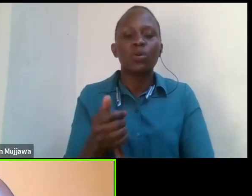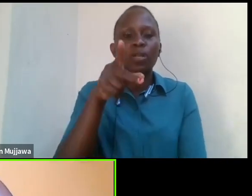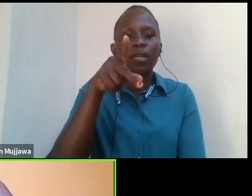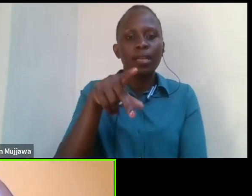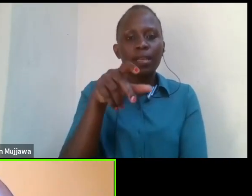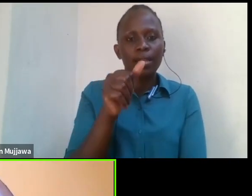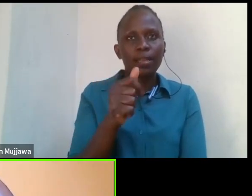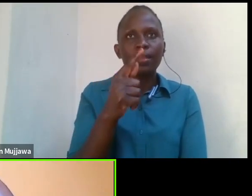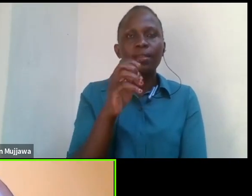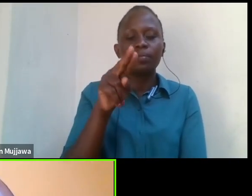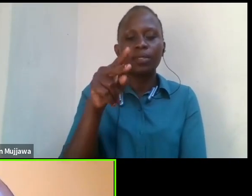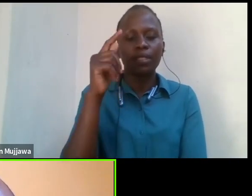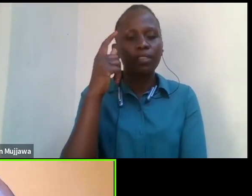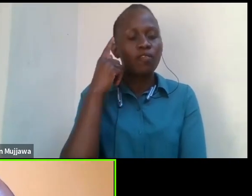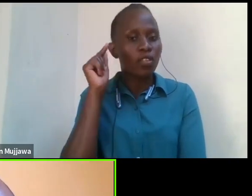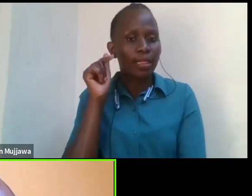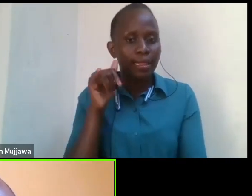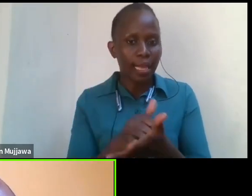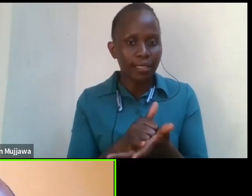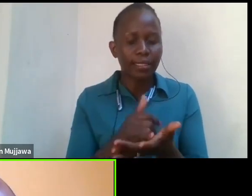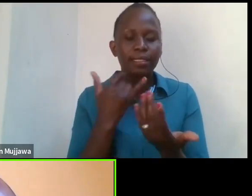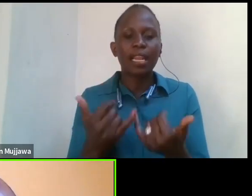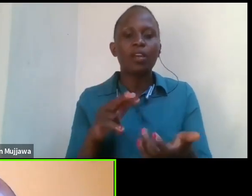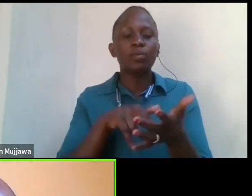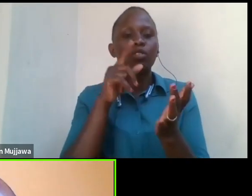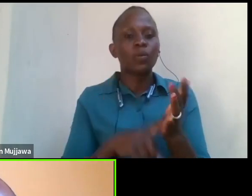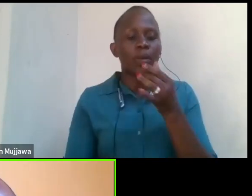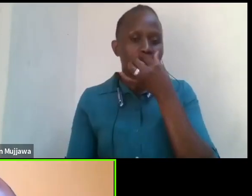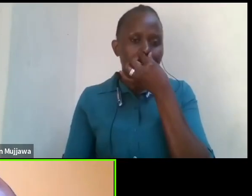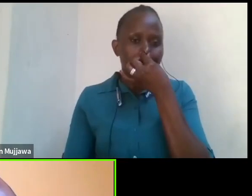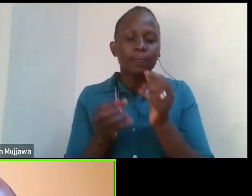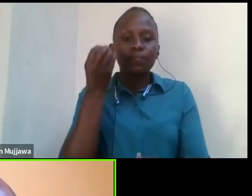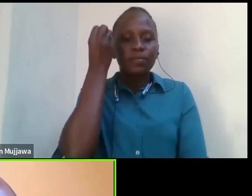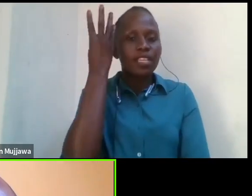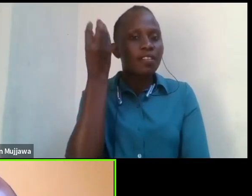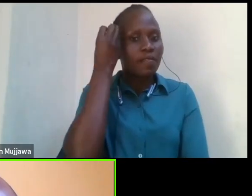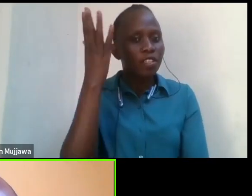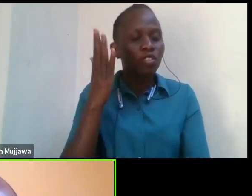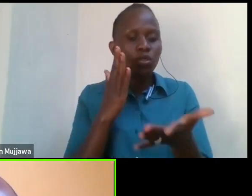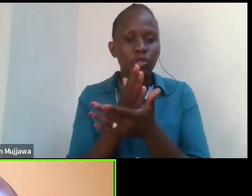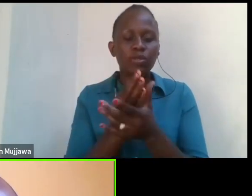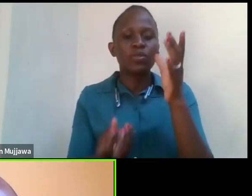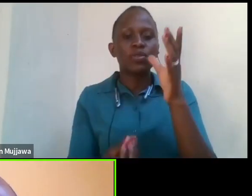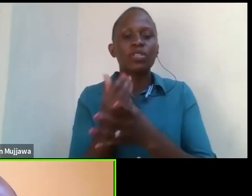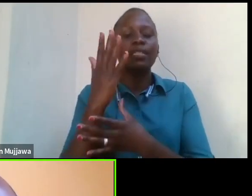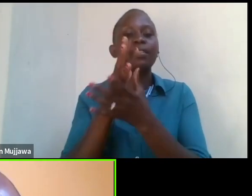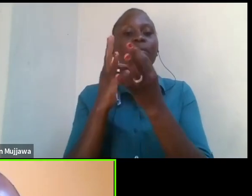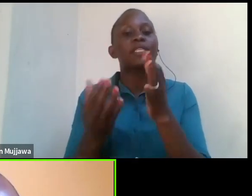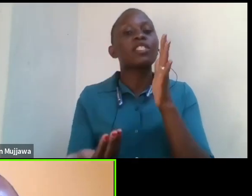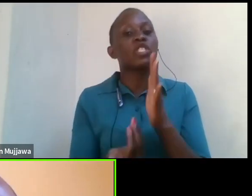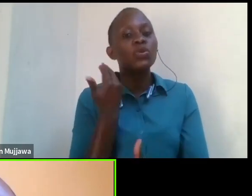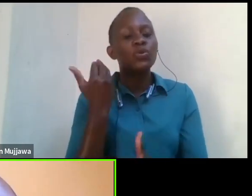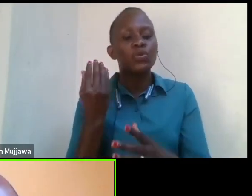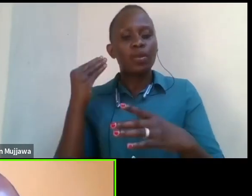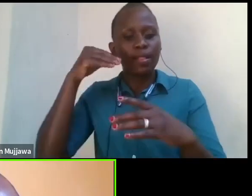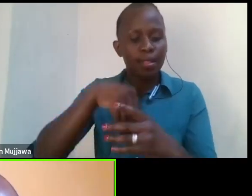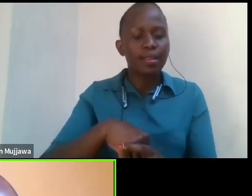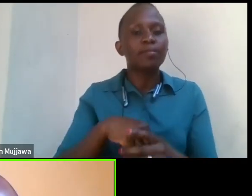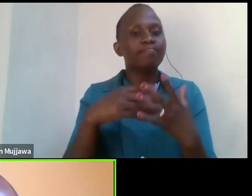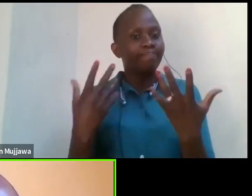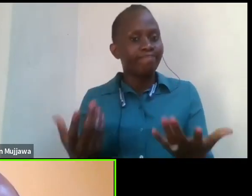for that. So invention, you're actually creating something new into existence, into